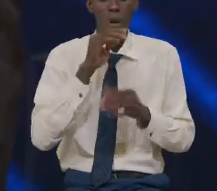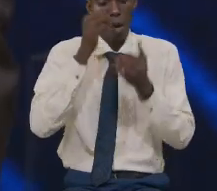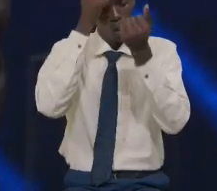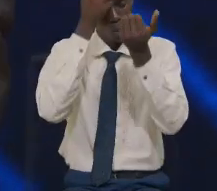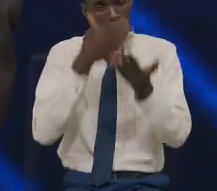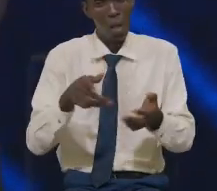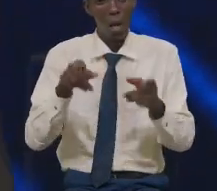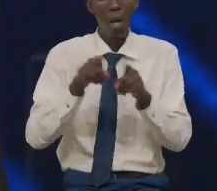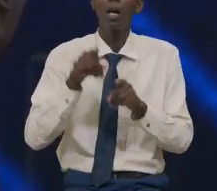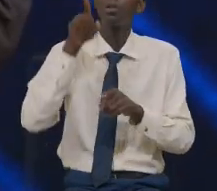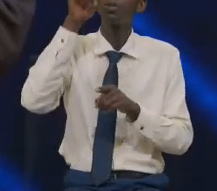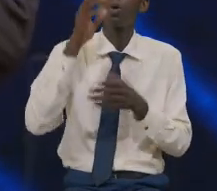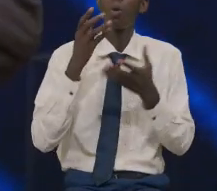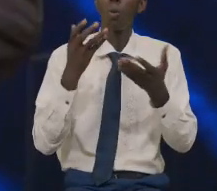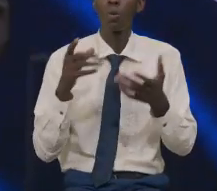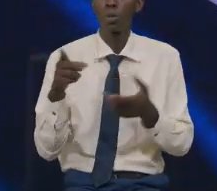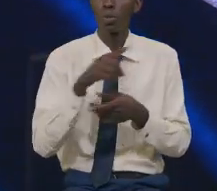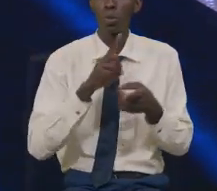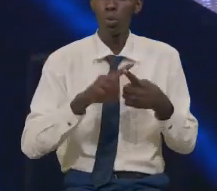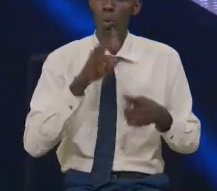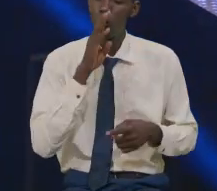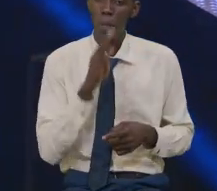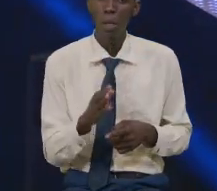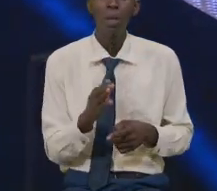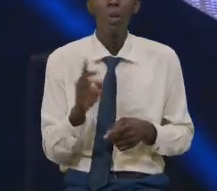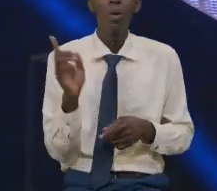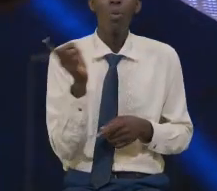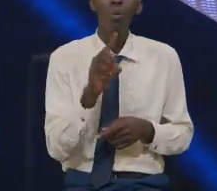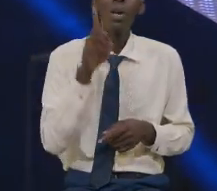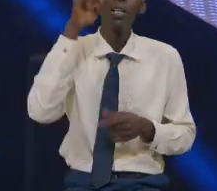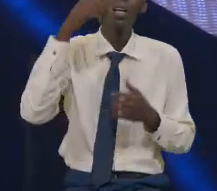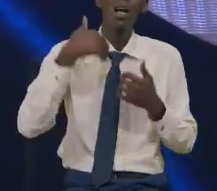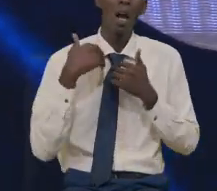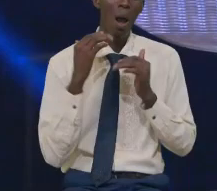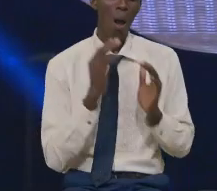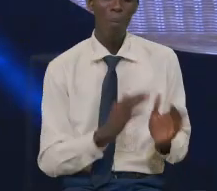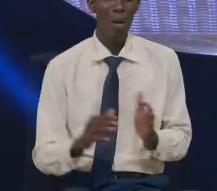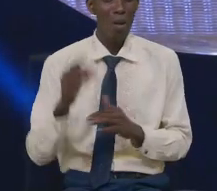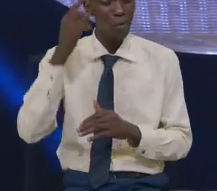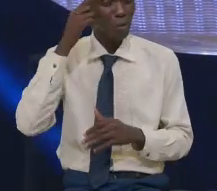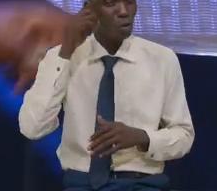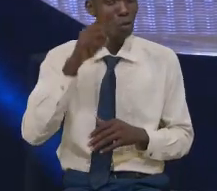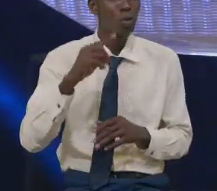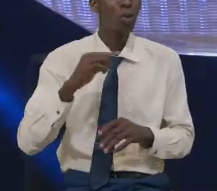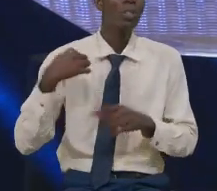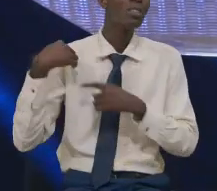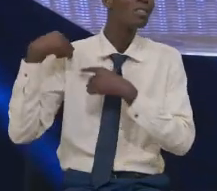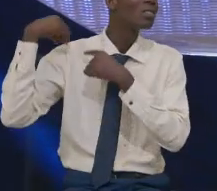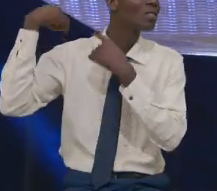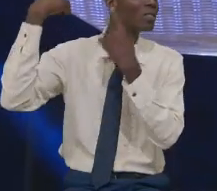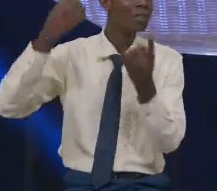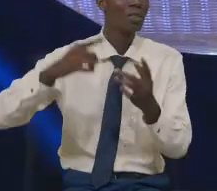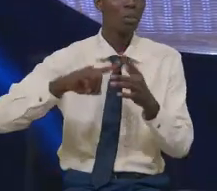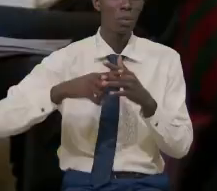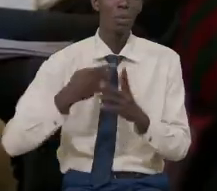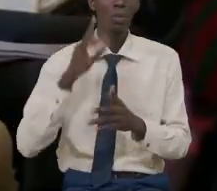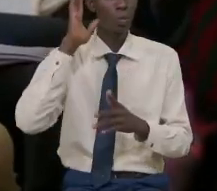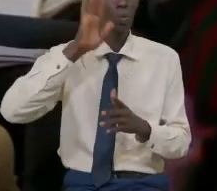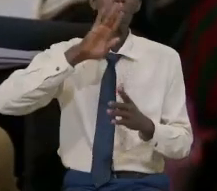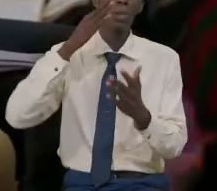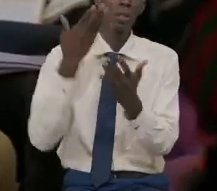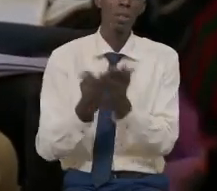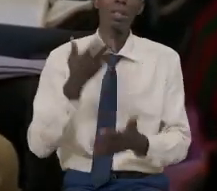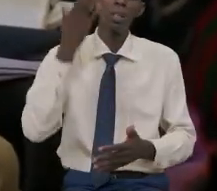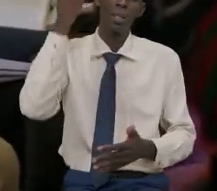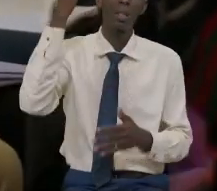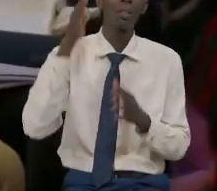you to be obedient, where he has earmarked for you from all eternity, you will reach there in Jesus'